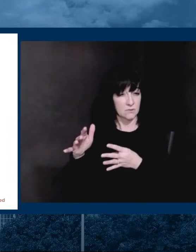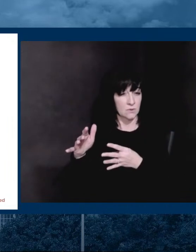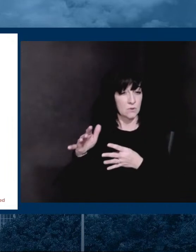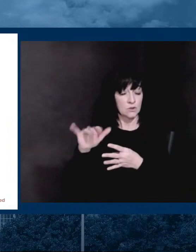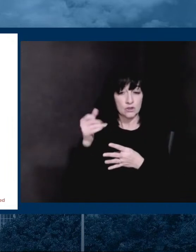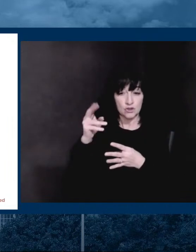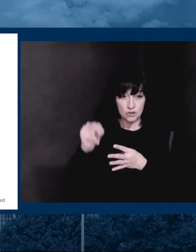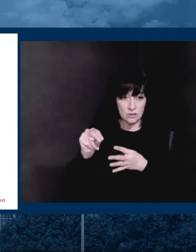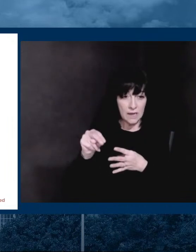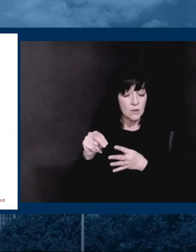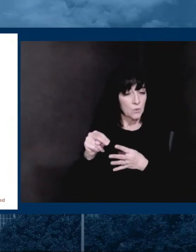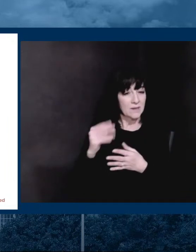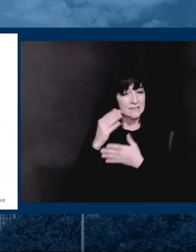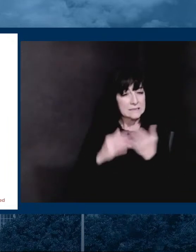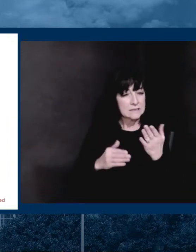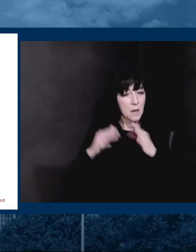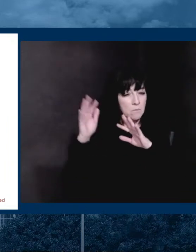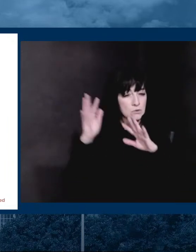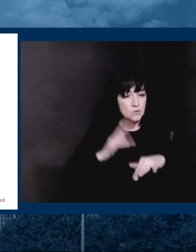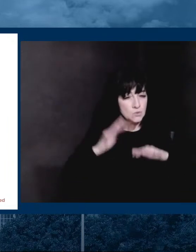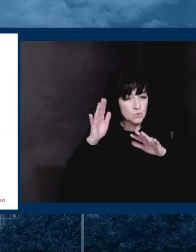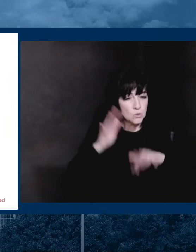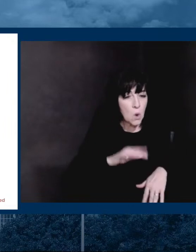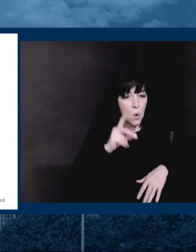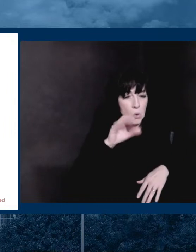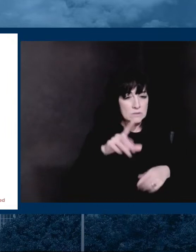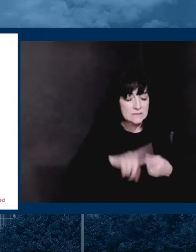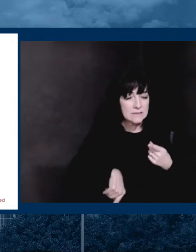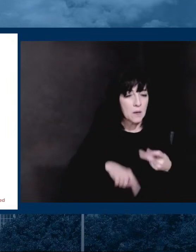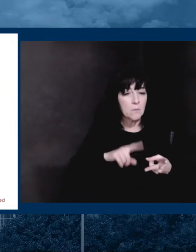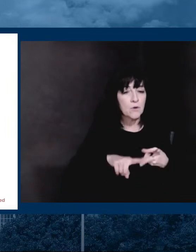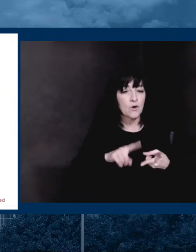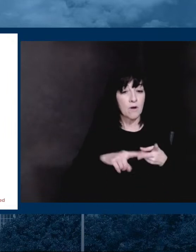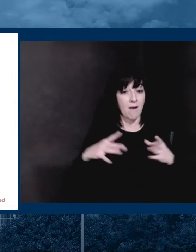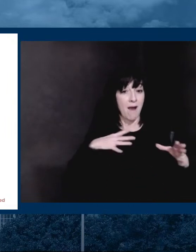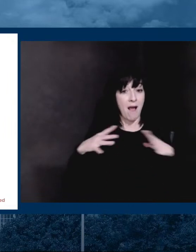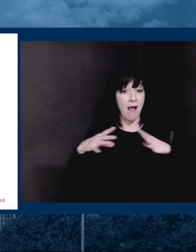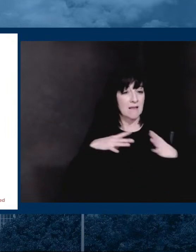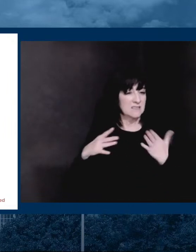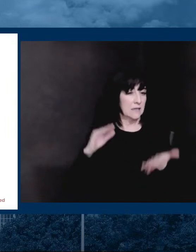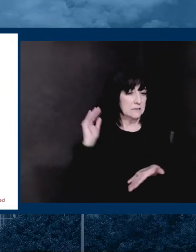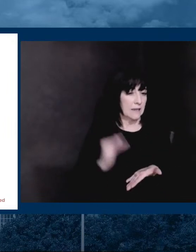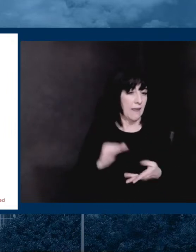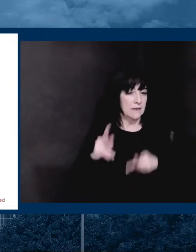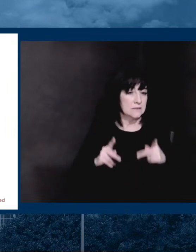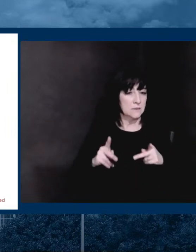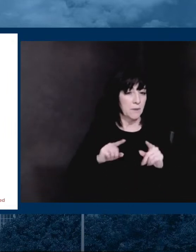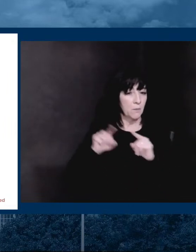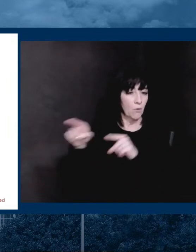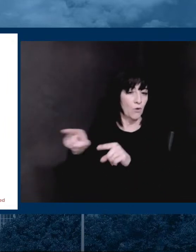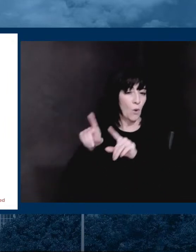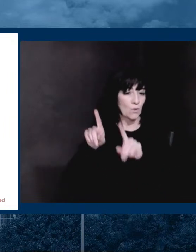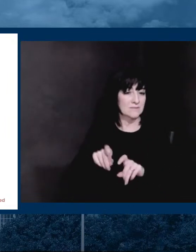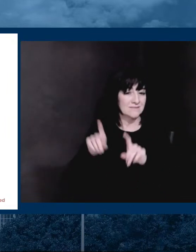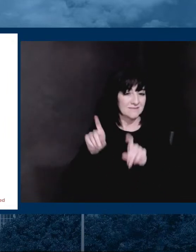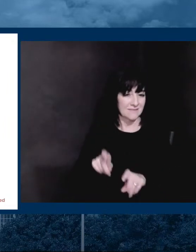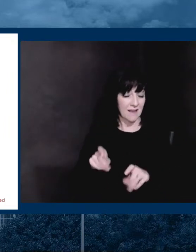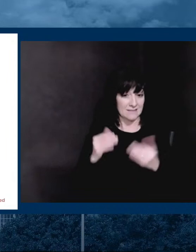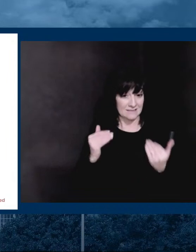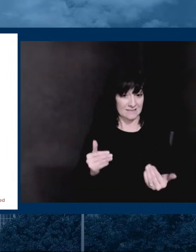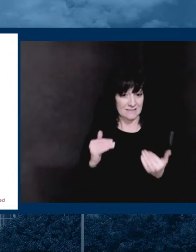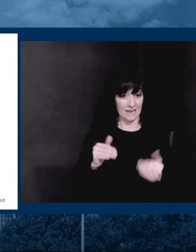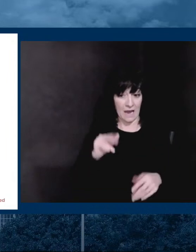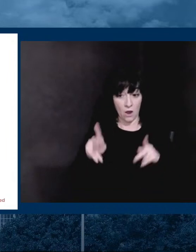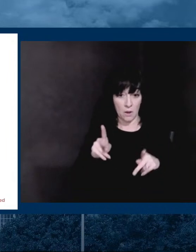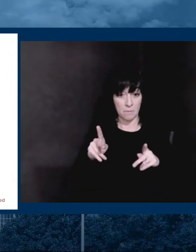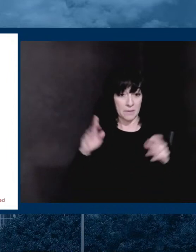holidays. We had a snowstorm in there as well, but it looked like once we got back to work post New Year's, definitely back on board.